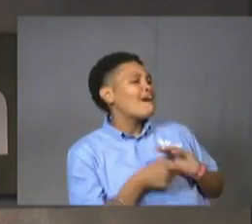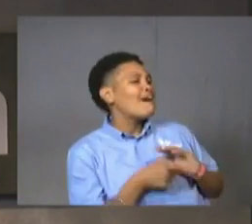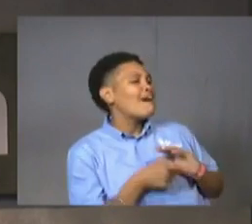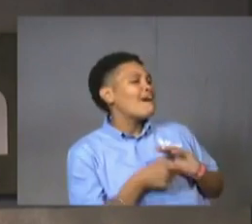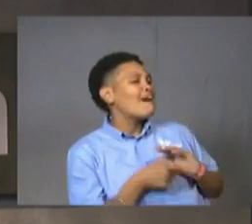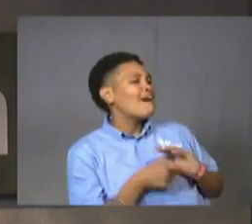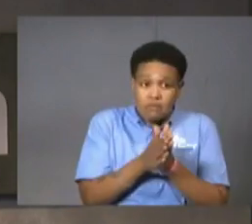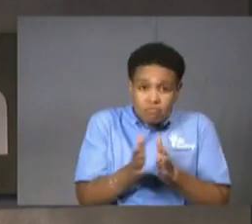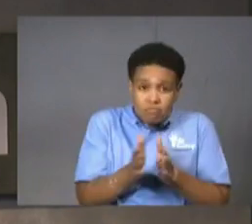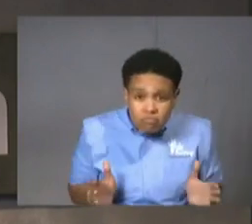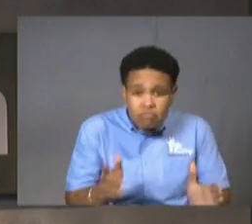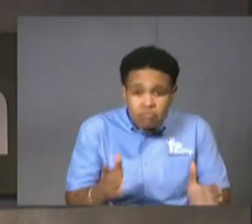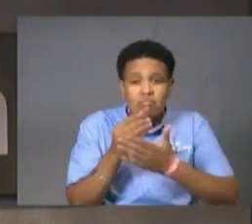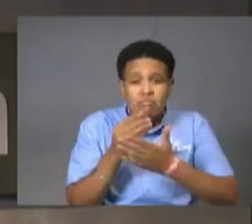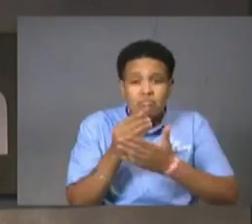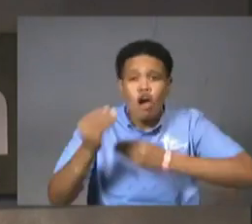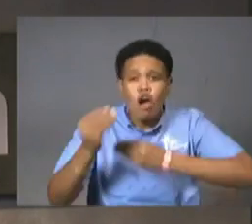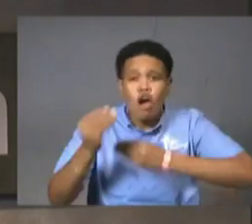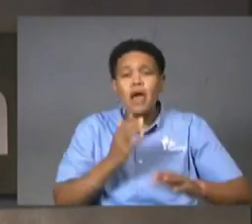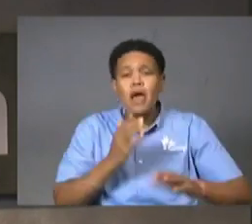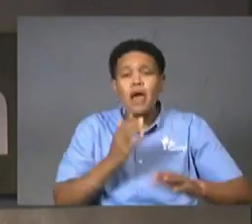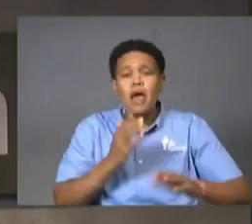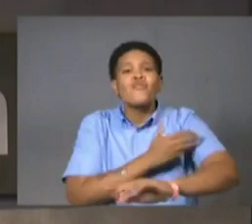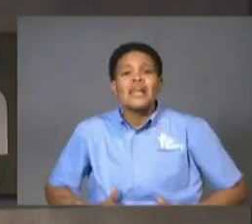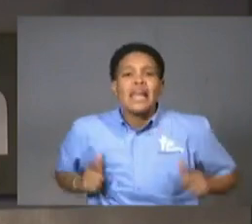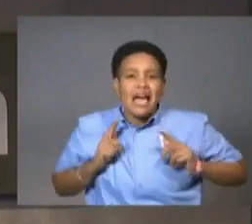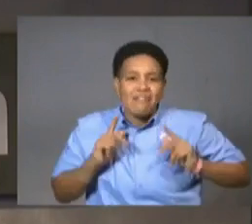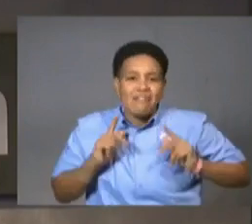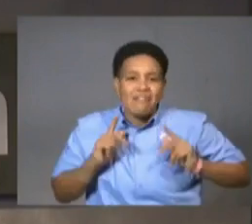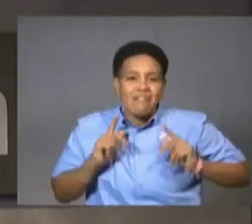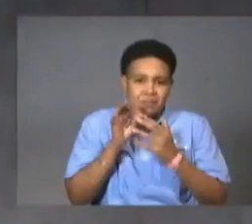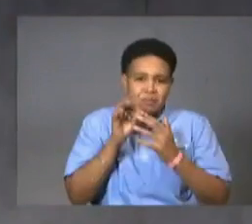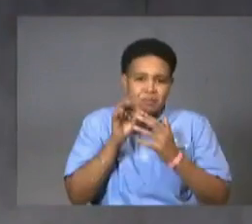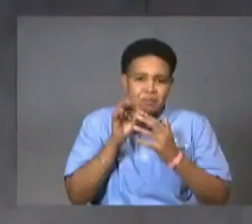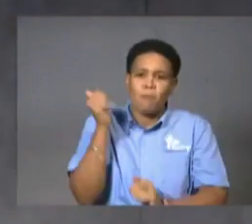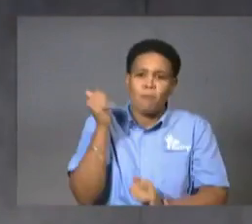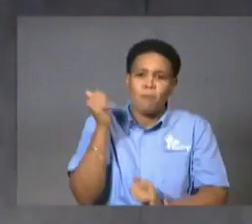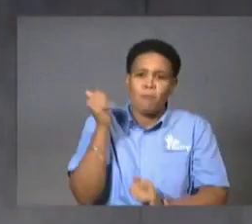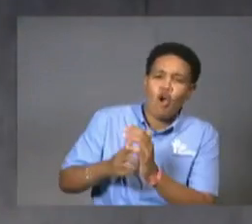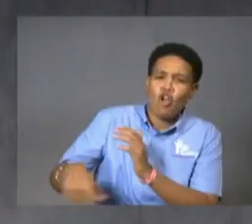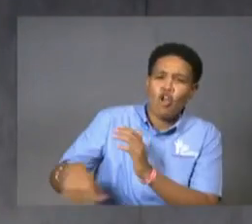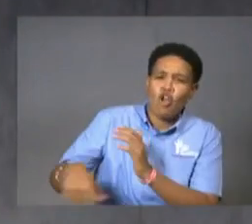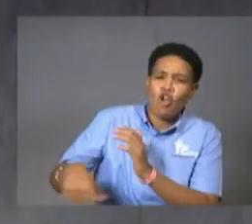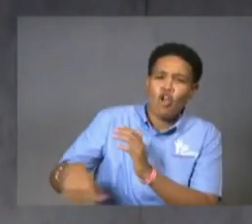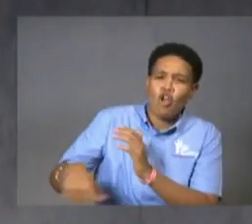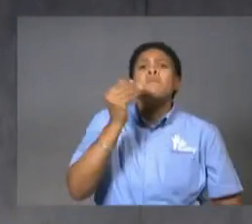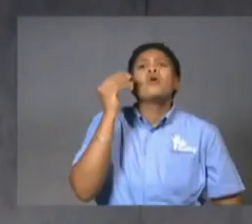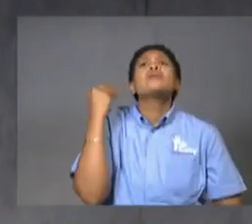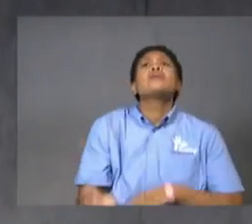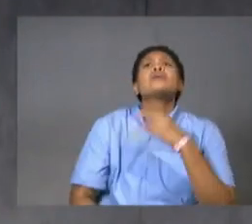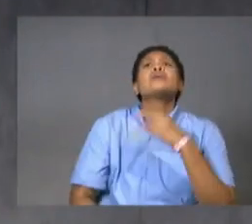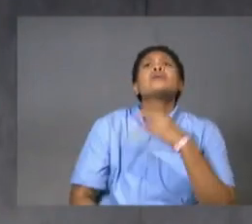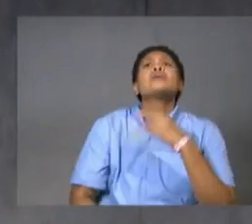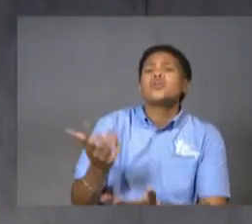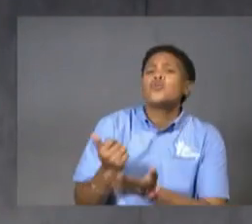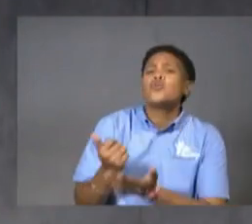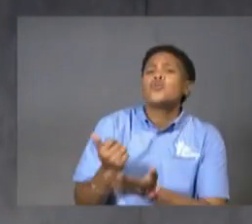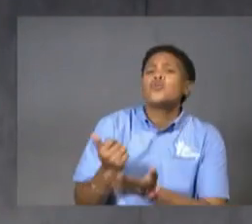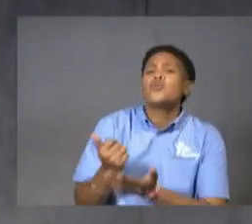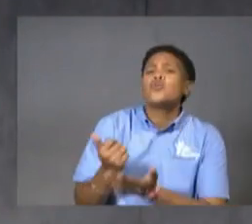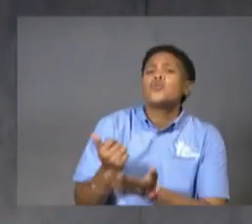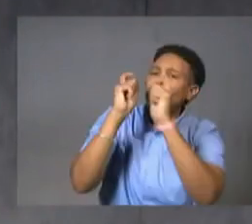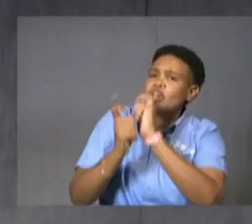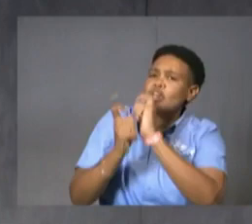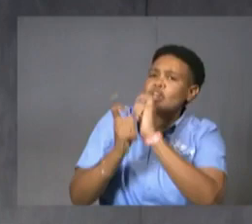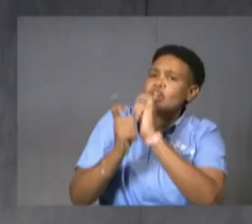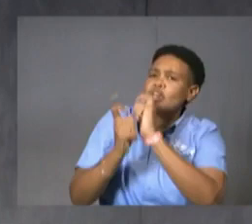improve the lives of the people, especially the most vulnerable. The grant to help teachers to reconfigure their homes to teach